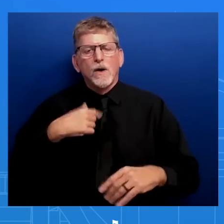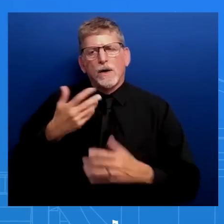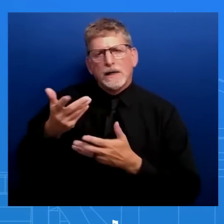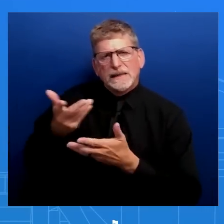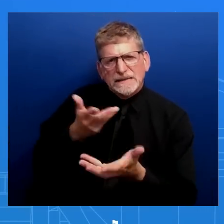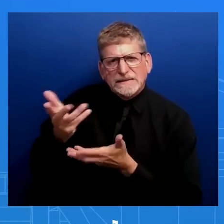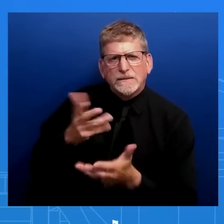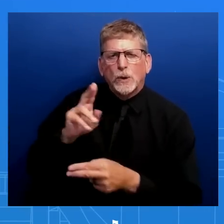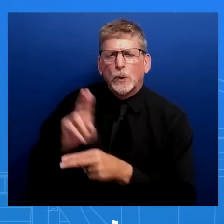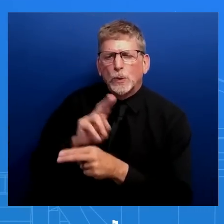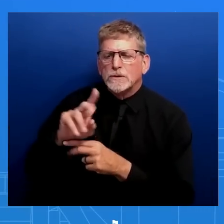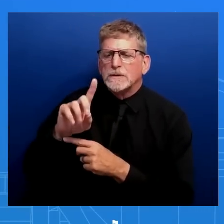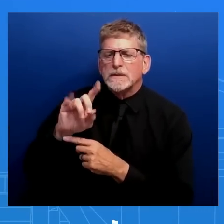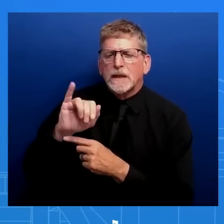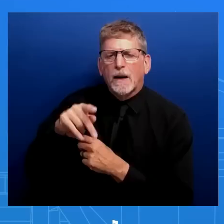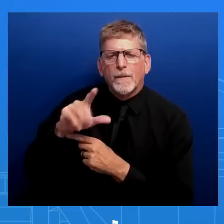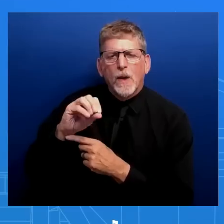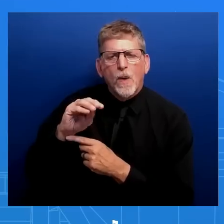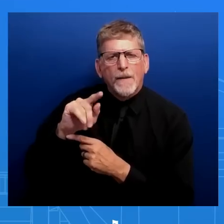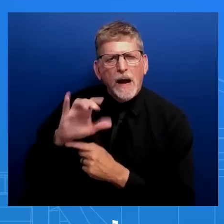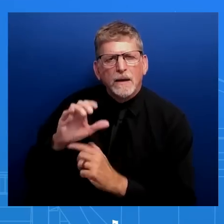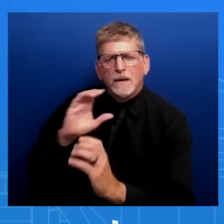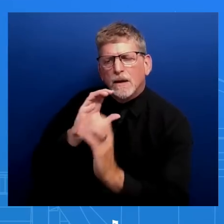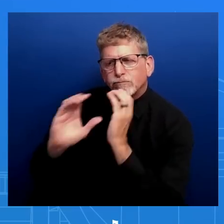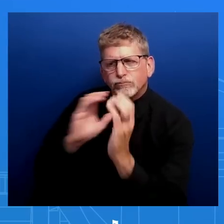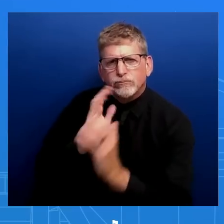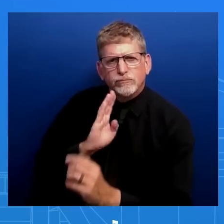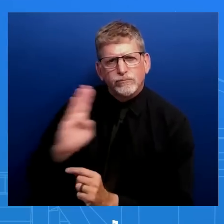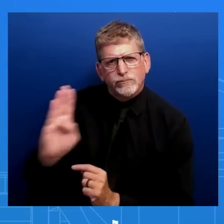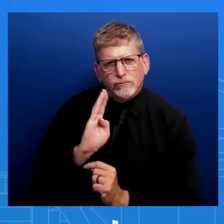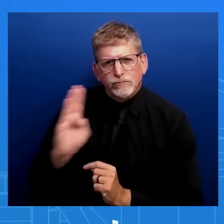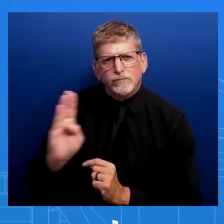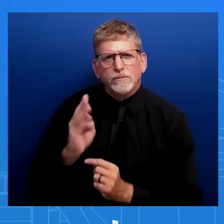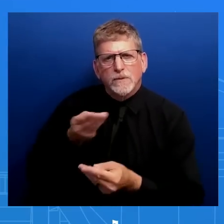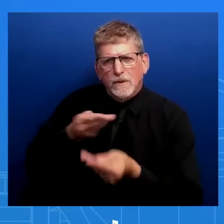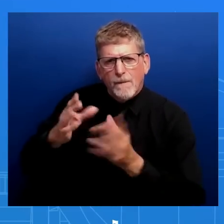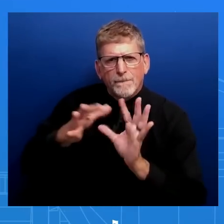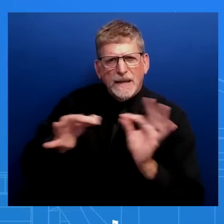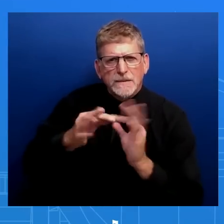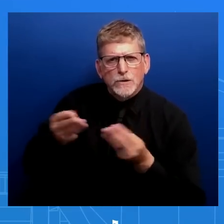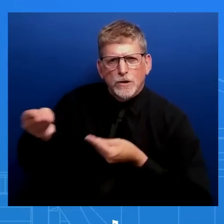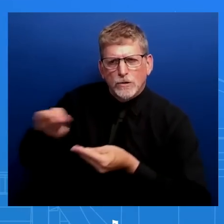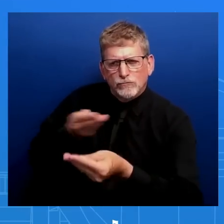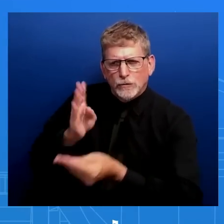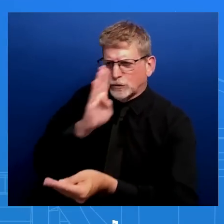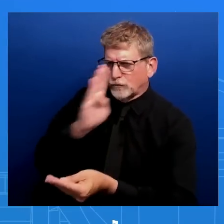conveyed those messages to Russia directly. One, that there was no U.S. involvement here,